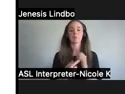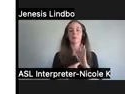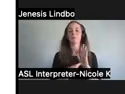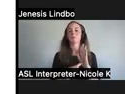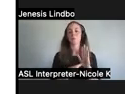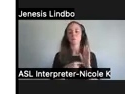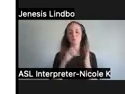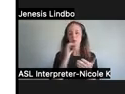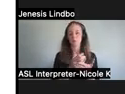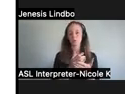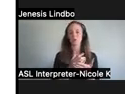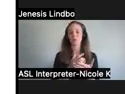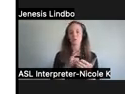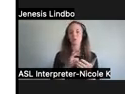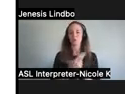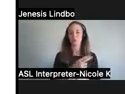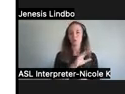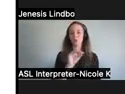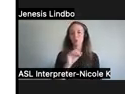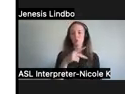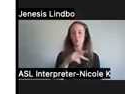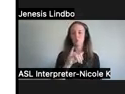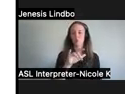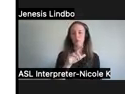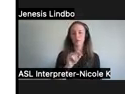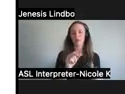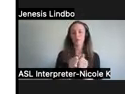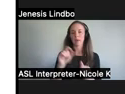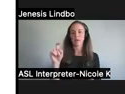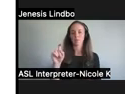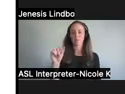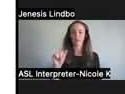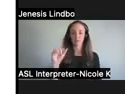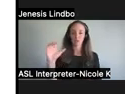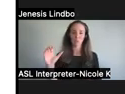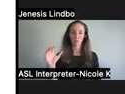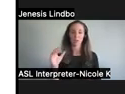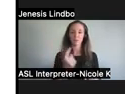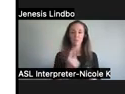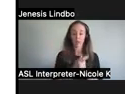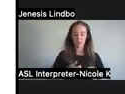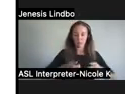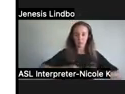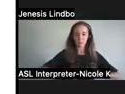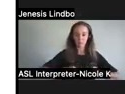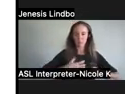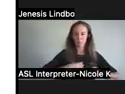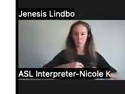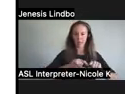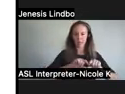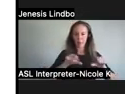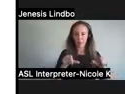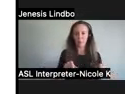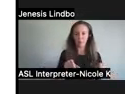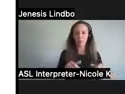of someone who's using Co-Pilot with the Xbox Adaptive Controller. Here they have a standard controller set up, So they're able to access all of the controls